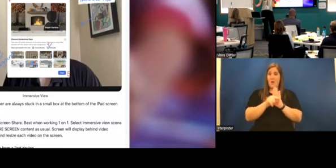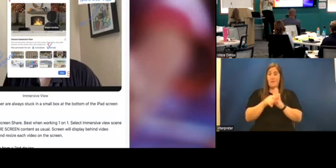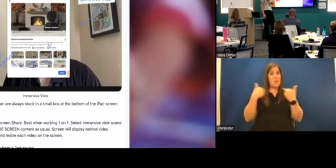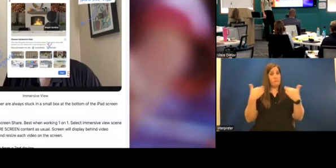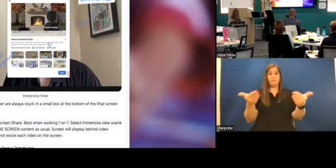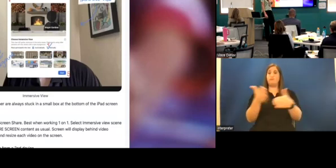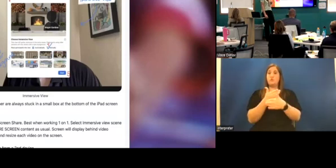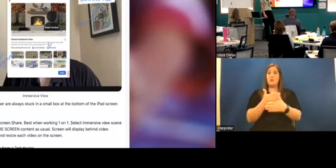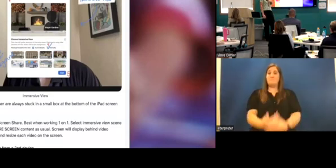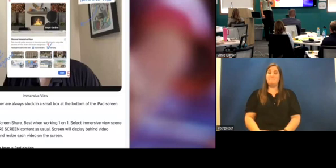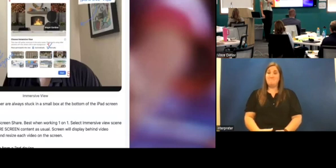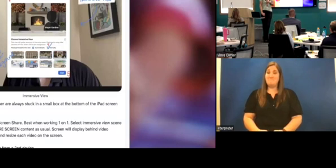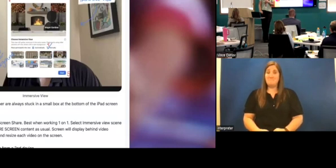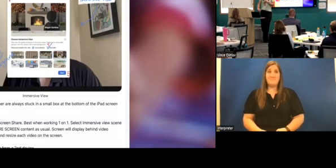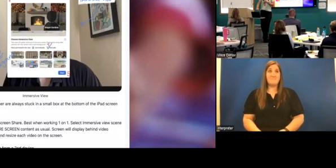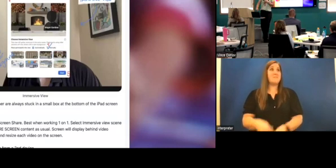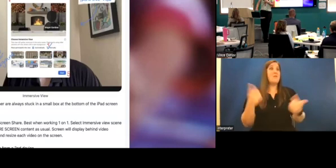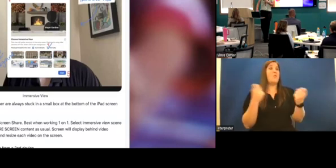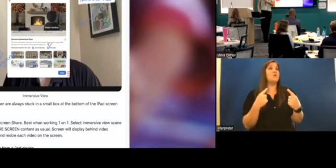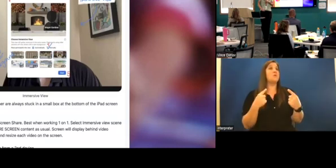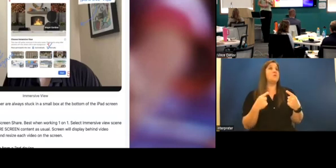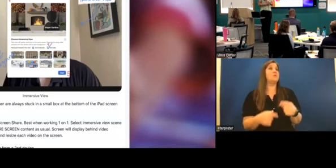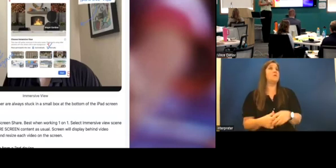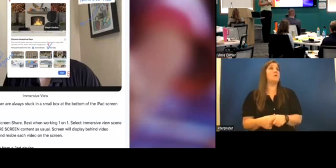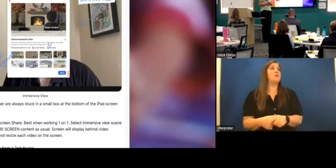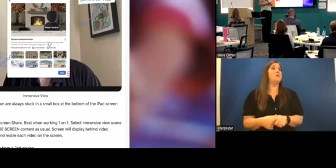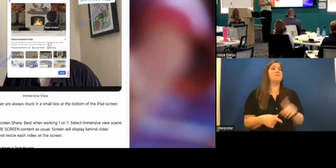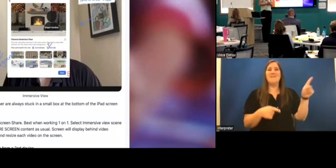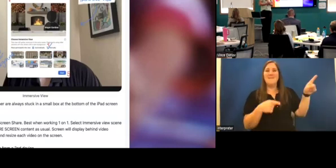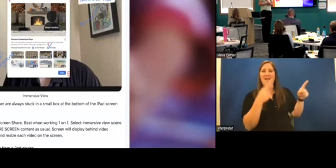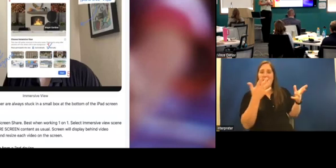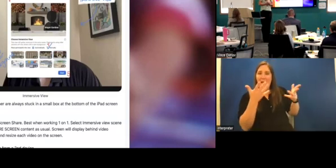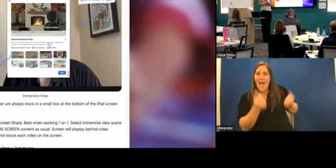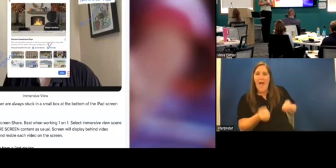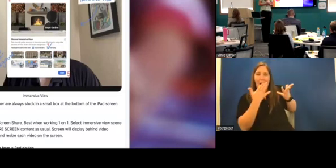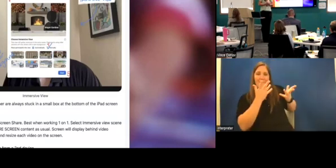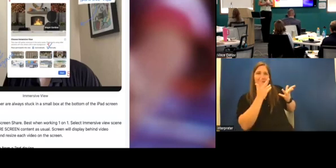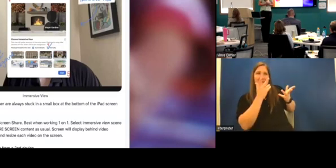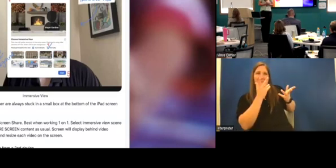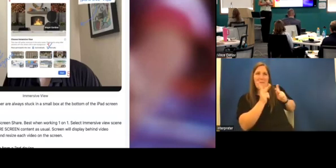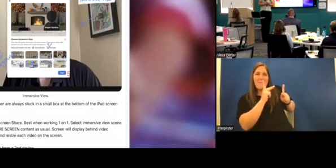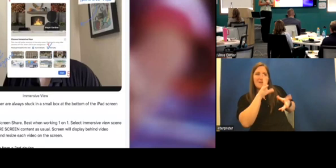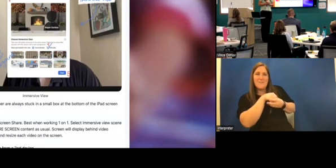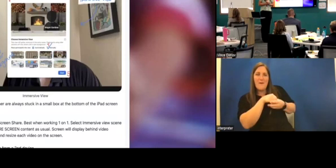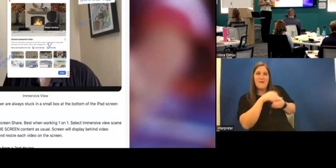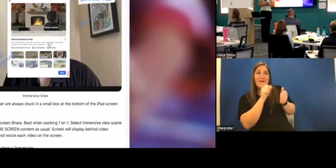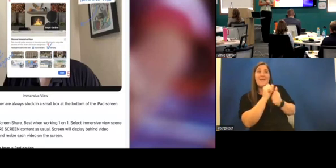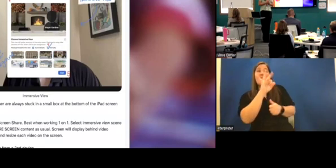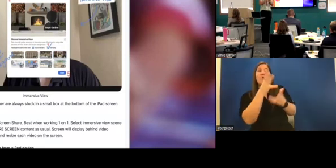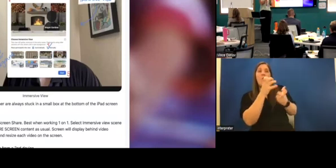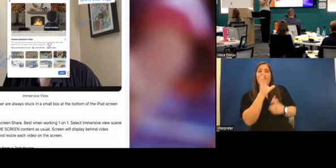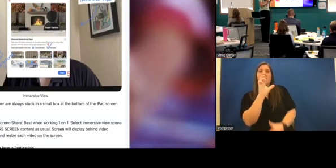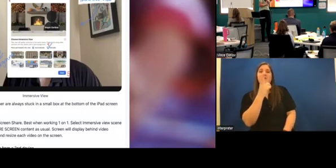go. So, questions? How many kids do you need for the chalkboard? How many, what? How many kids? You said 2 people won't work